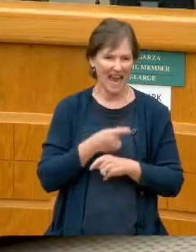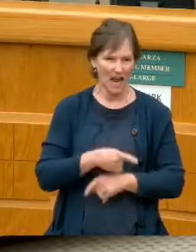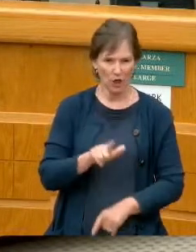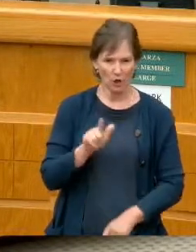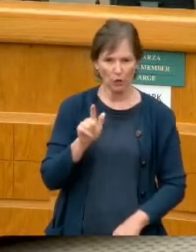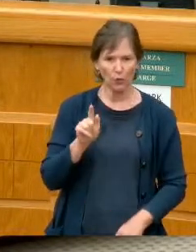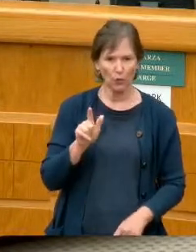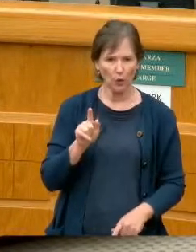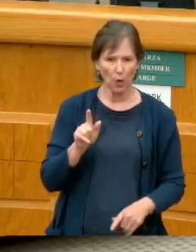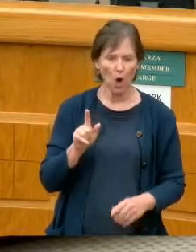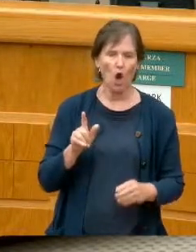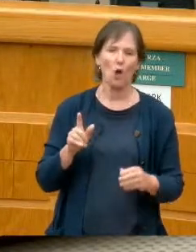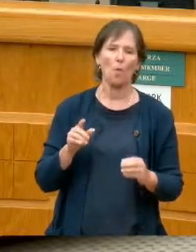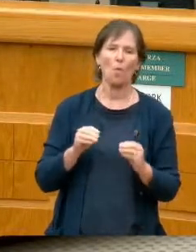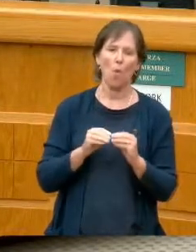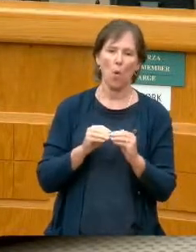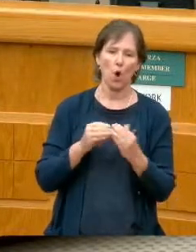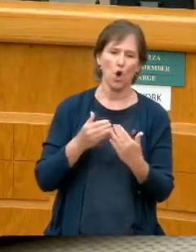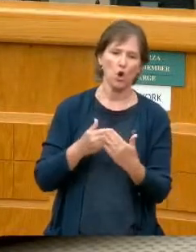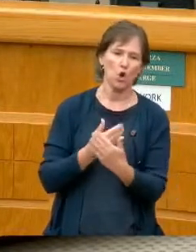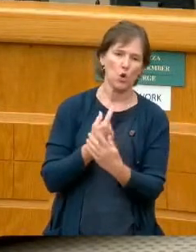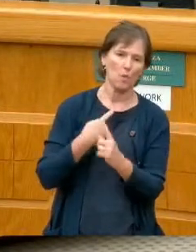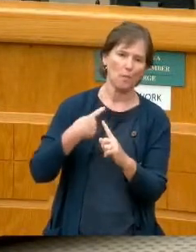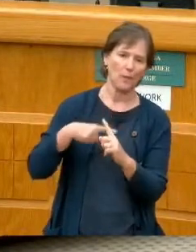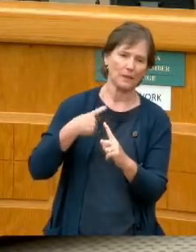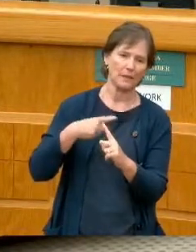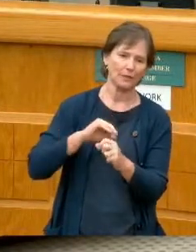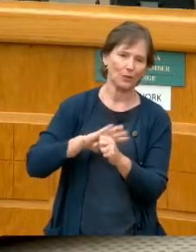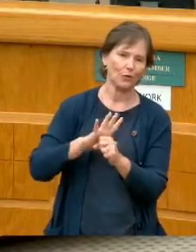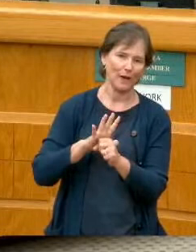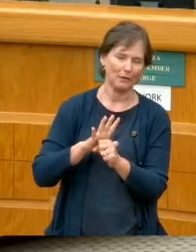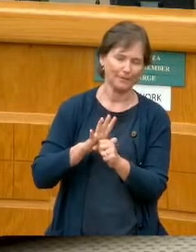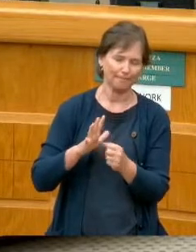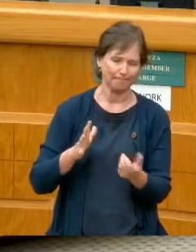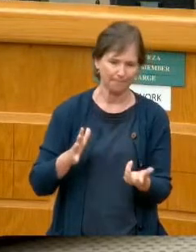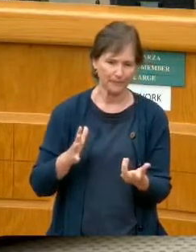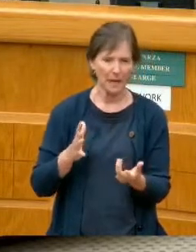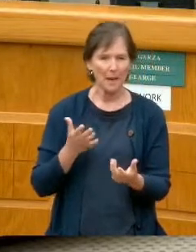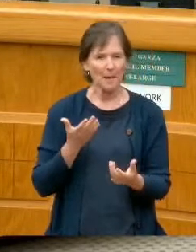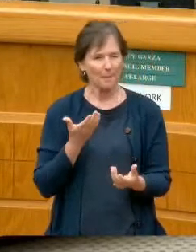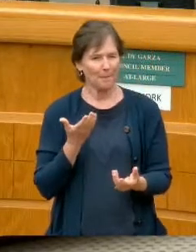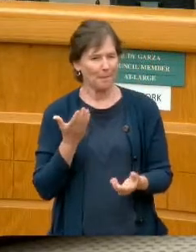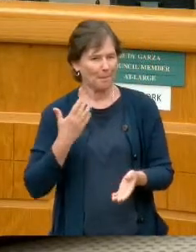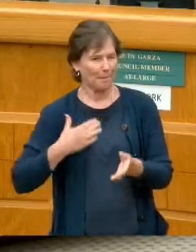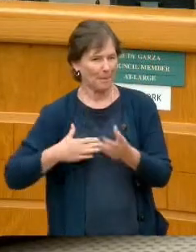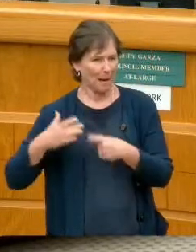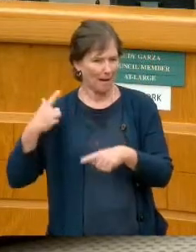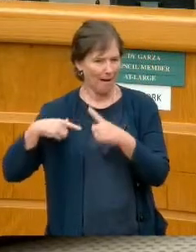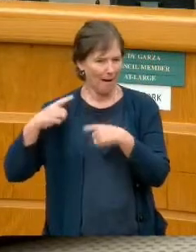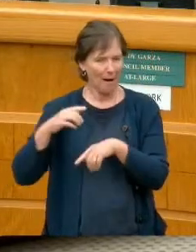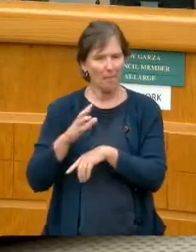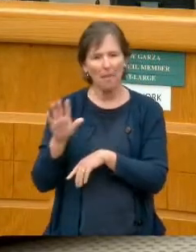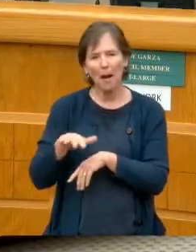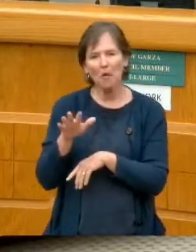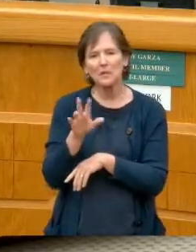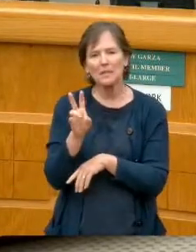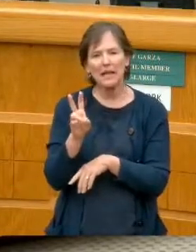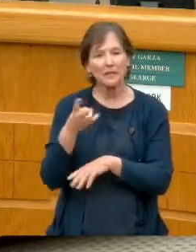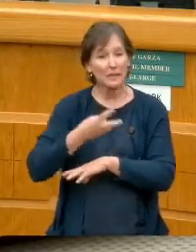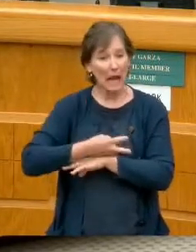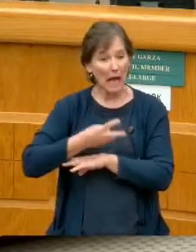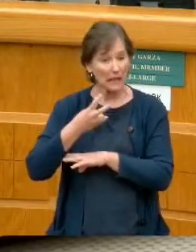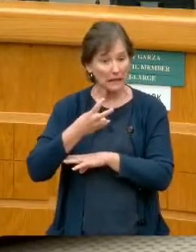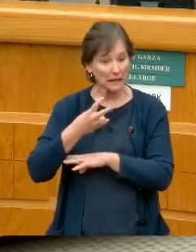today. If we look back at the last 7 days or so, we're lower than we were a Thursday